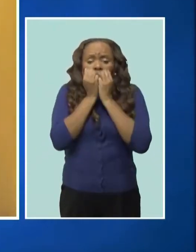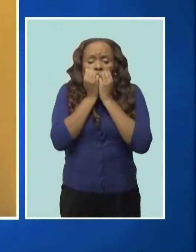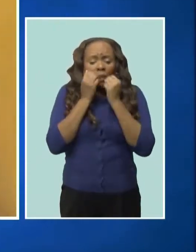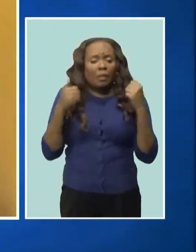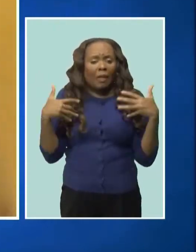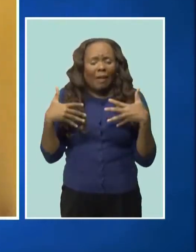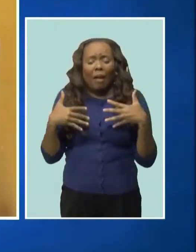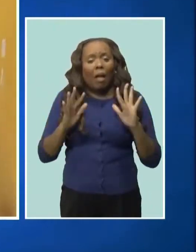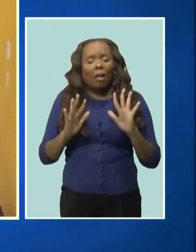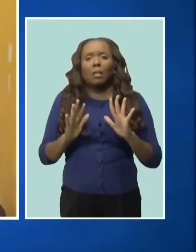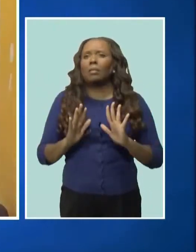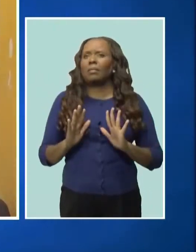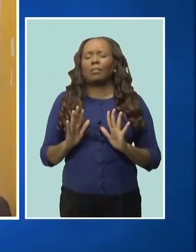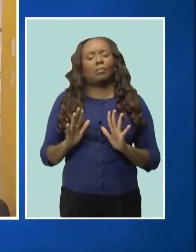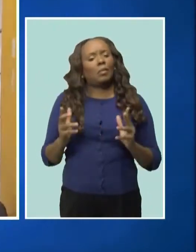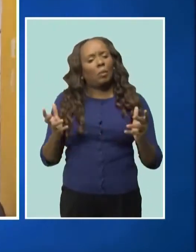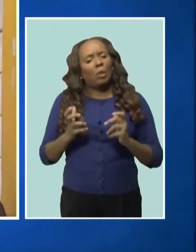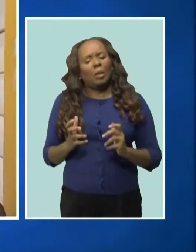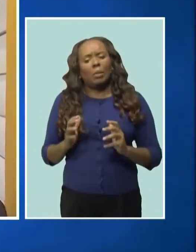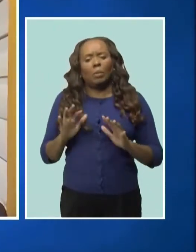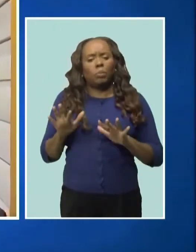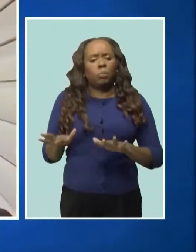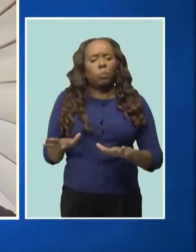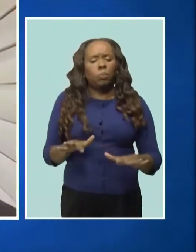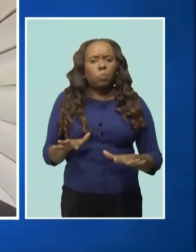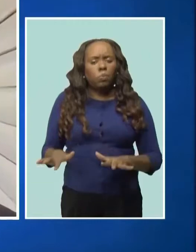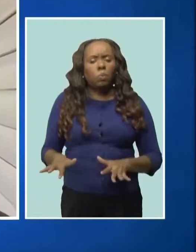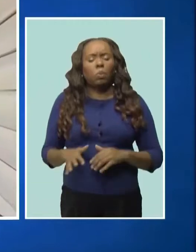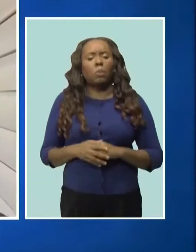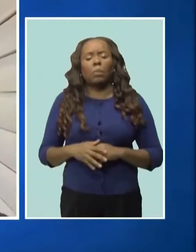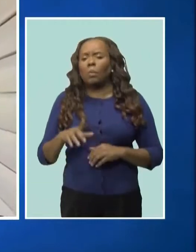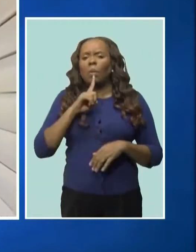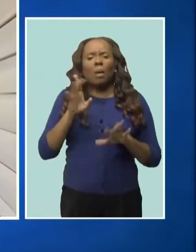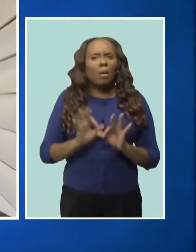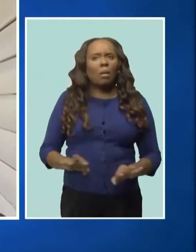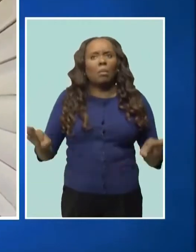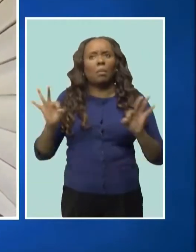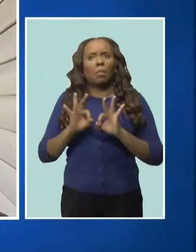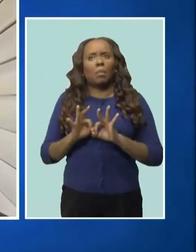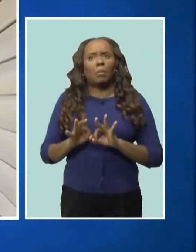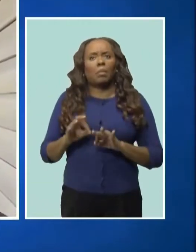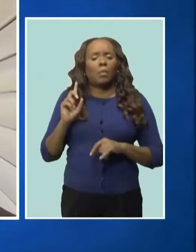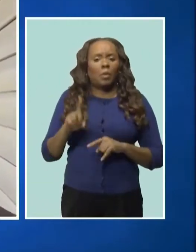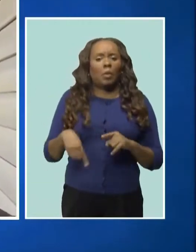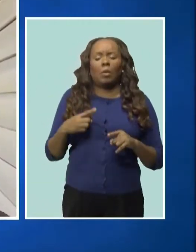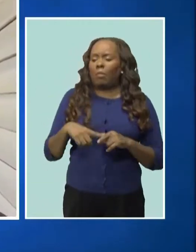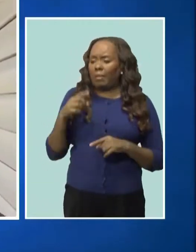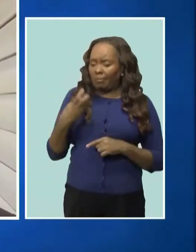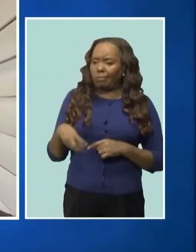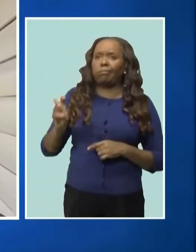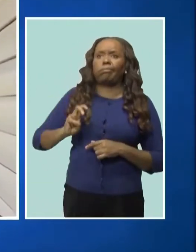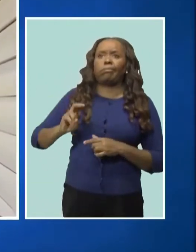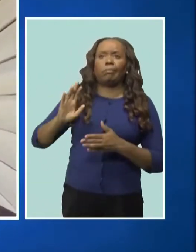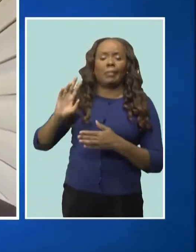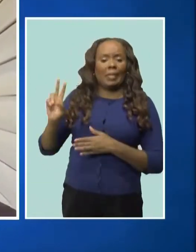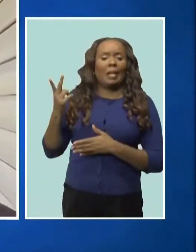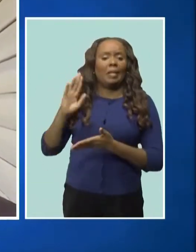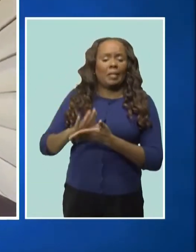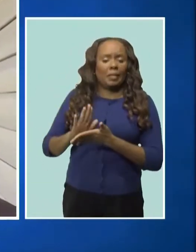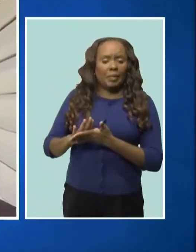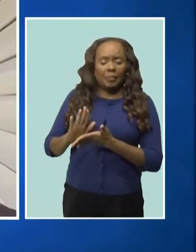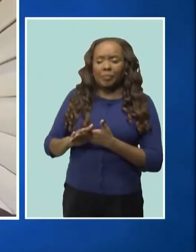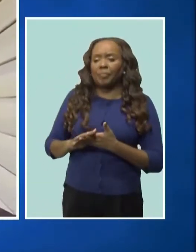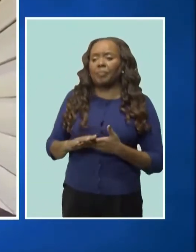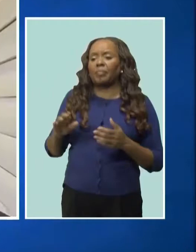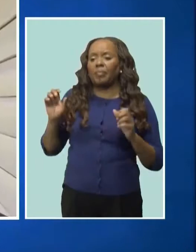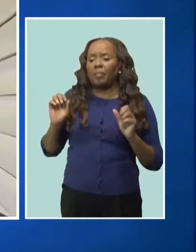best. But importantly for me, it is that when they get the school that they're assigned to understand that they